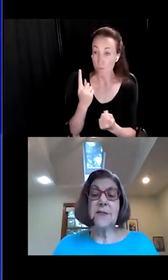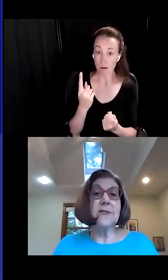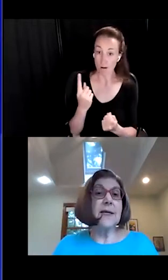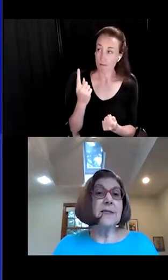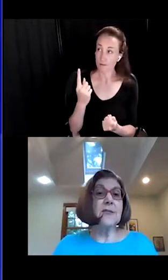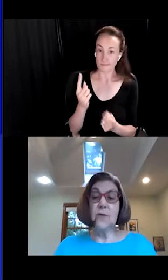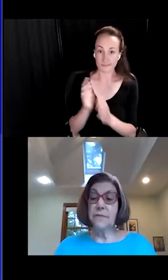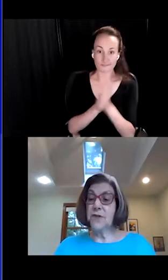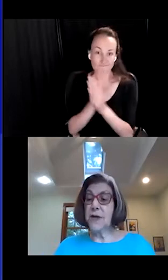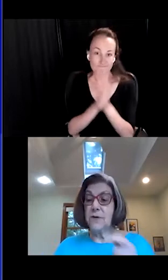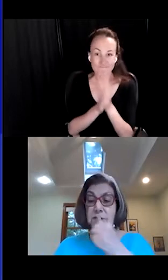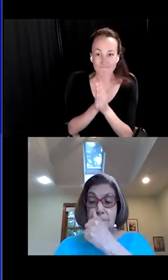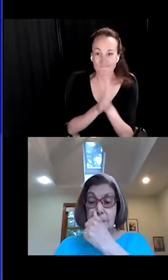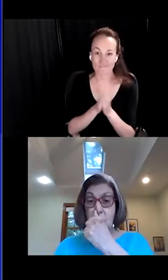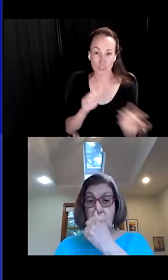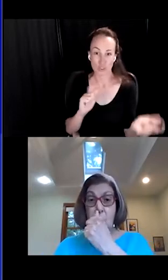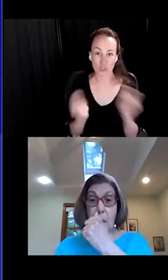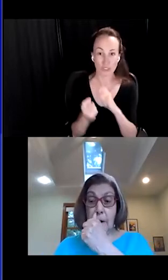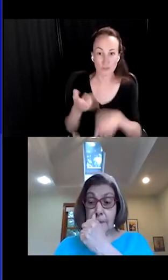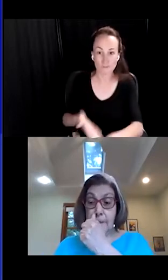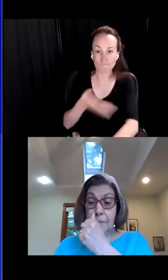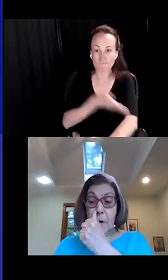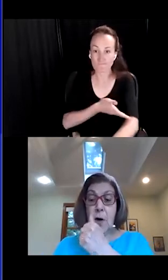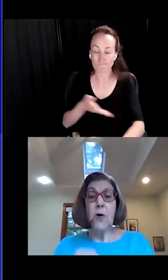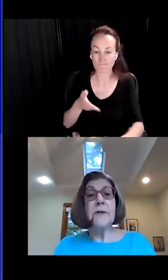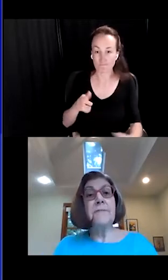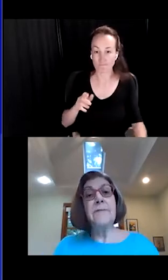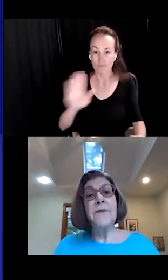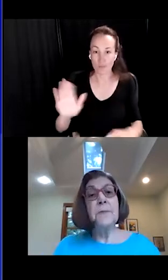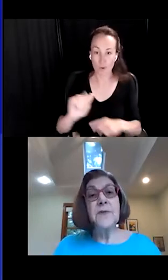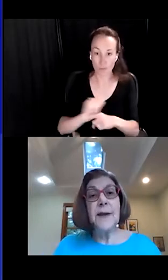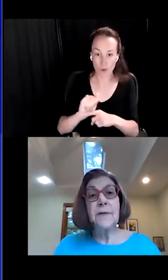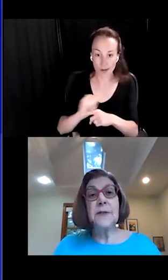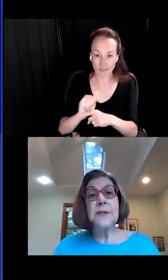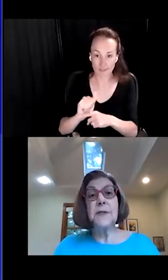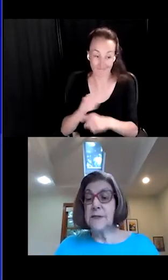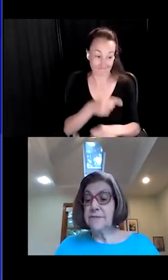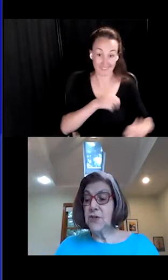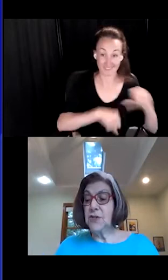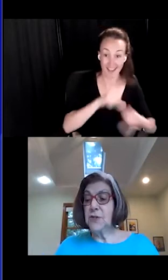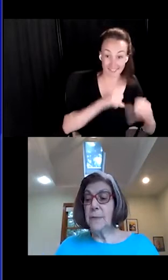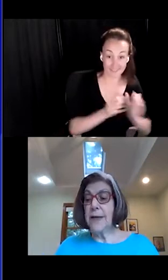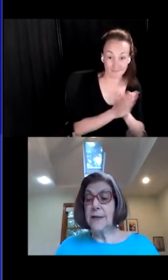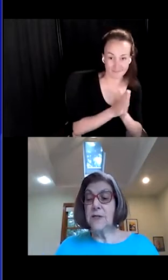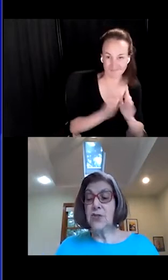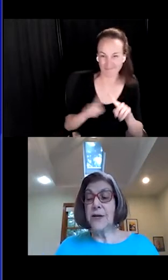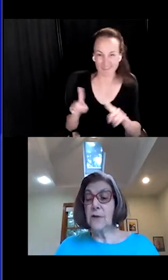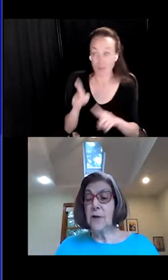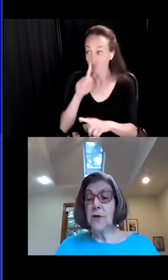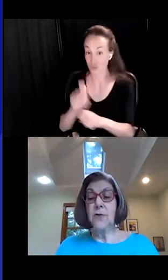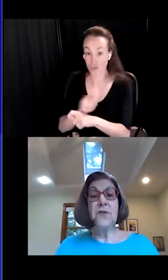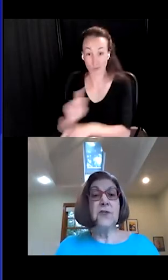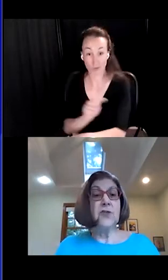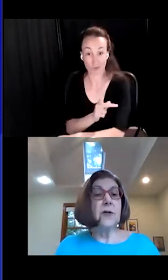practice as the scientists who have discovered something new are. Only 50% of clinical innovations make it into